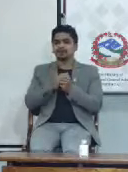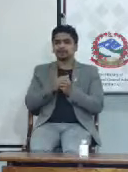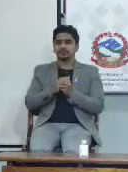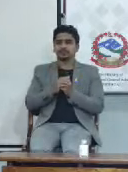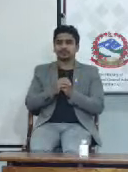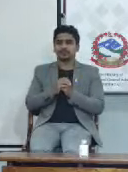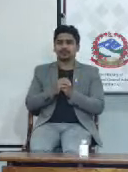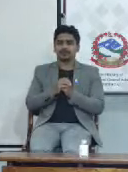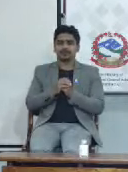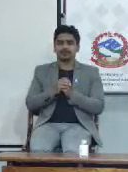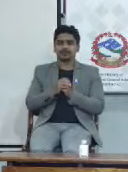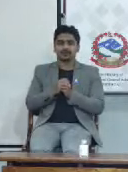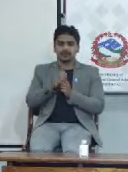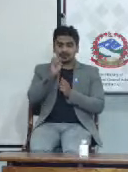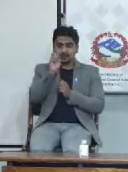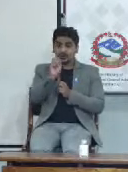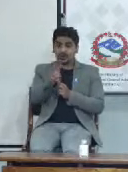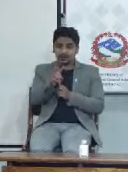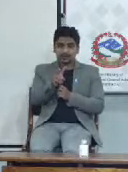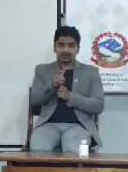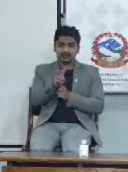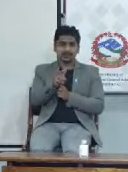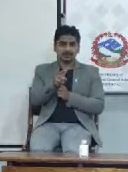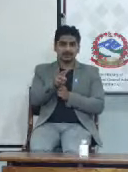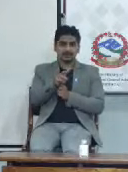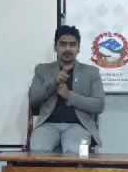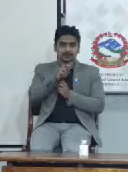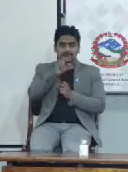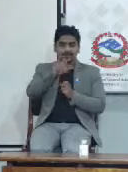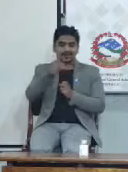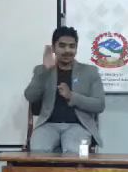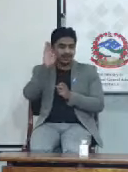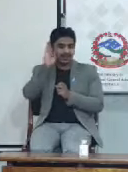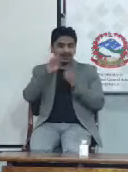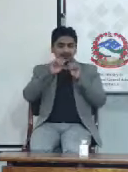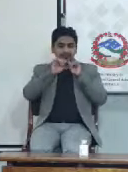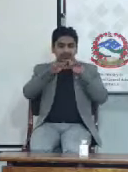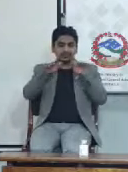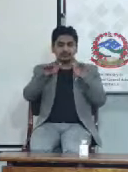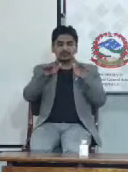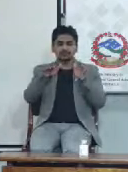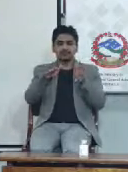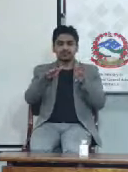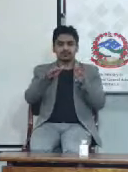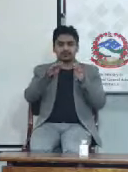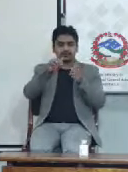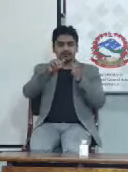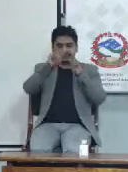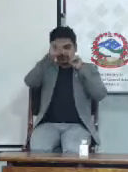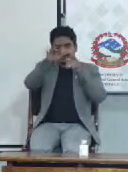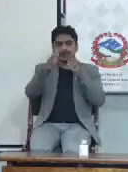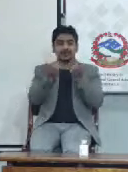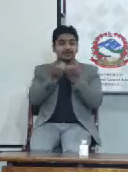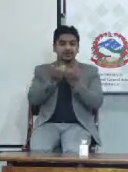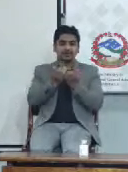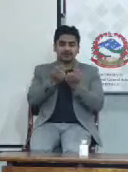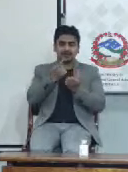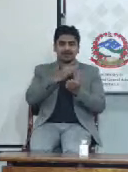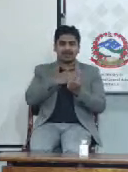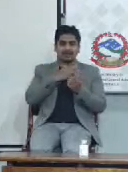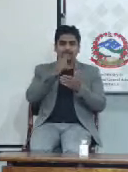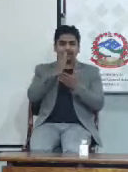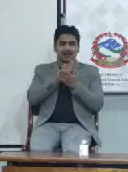release. They said that in our program there was a mistake. Our speaker could not speak very